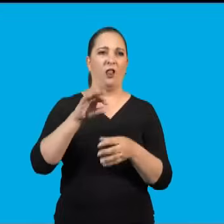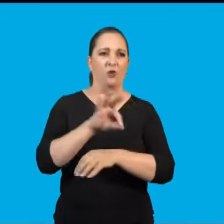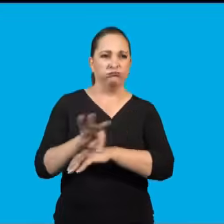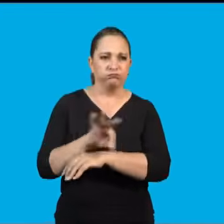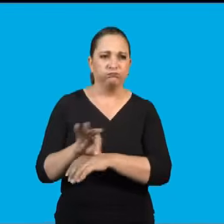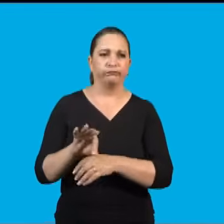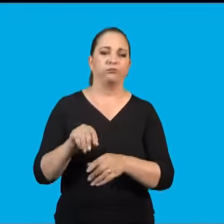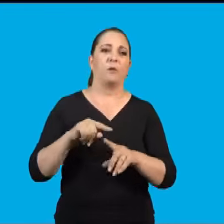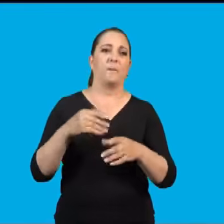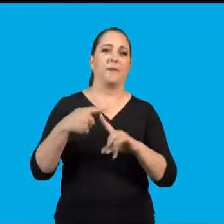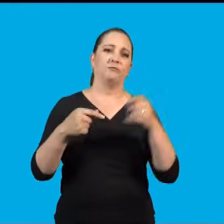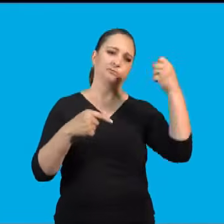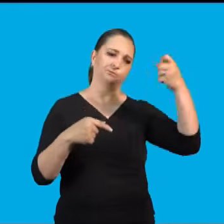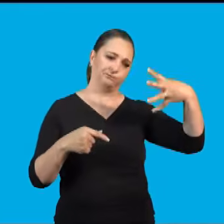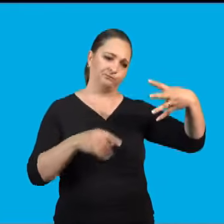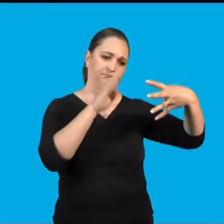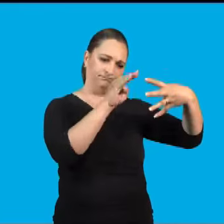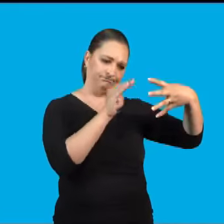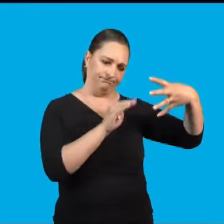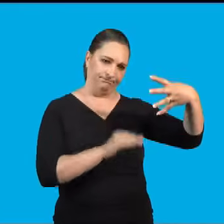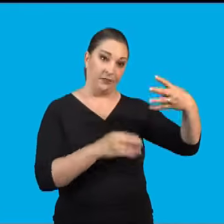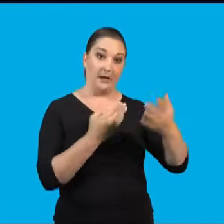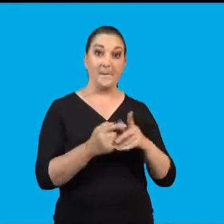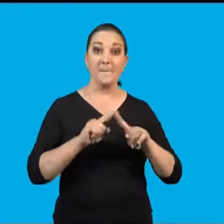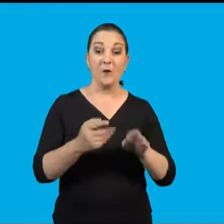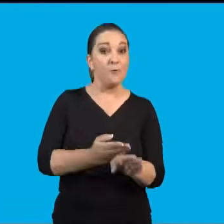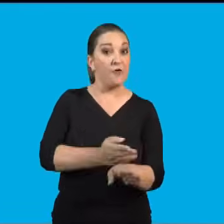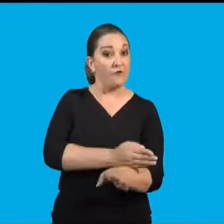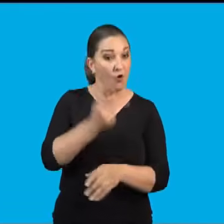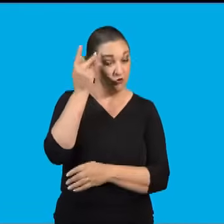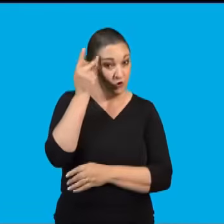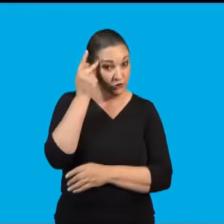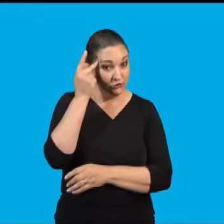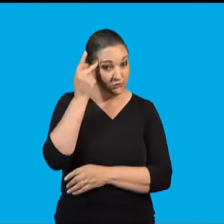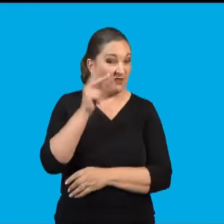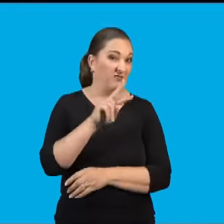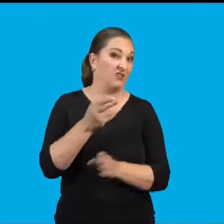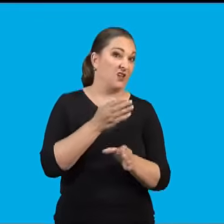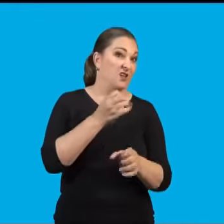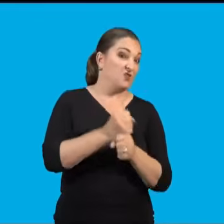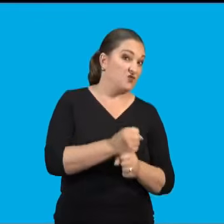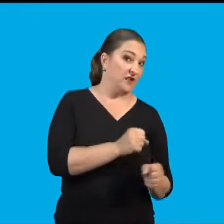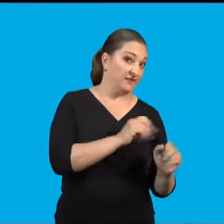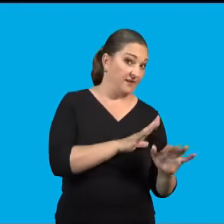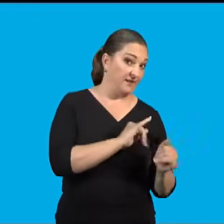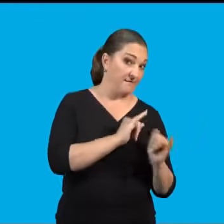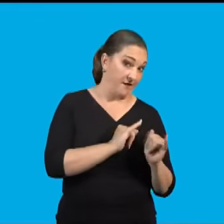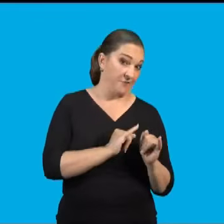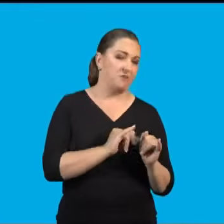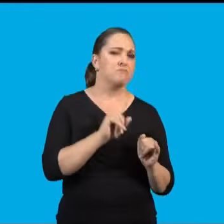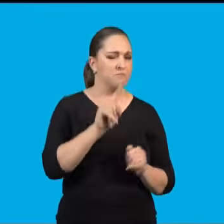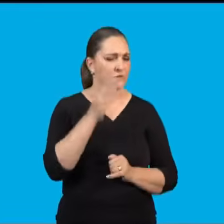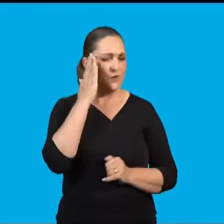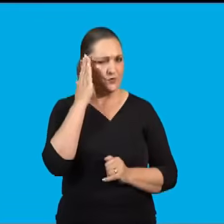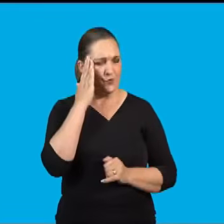sanctions, disinvestments. There is also prior knowledge that you should have from your other grades, like grade 10